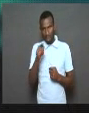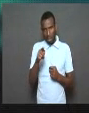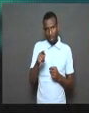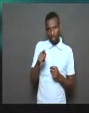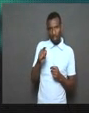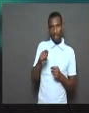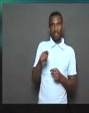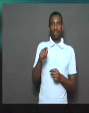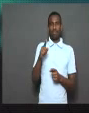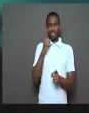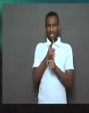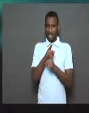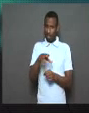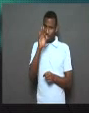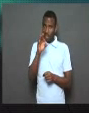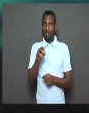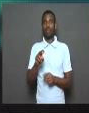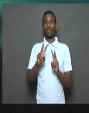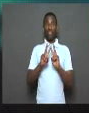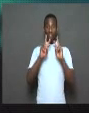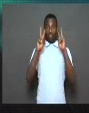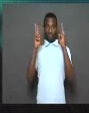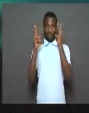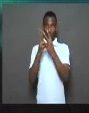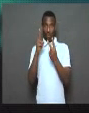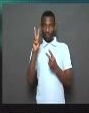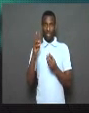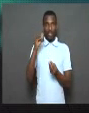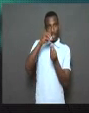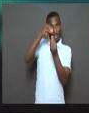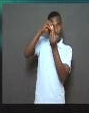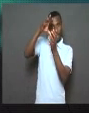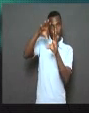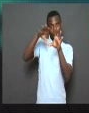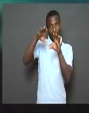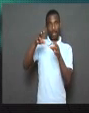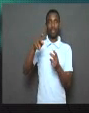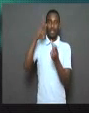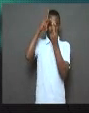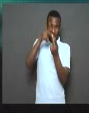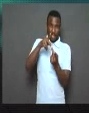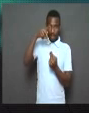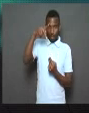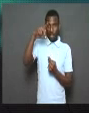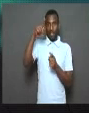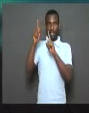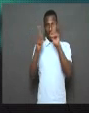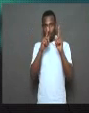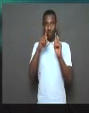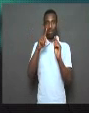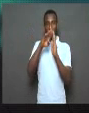is identifiable from the fact that volume increases and